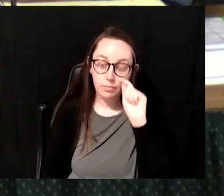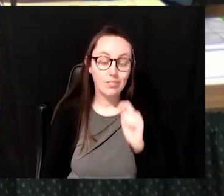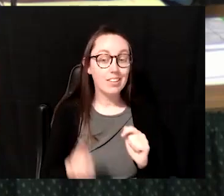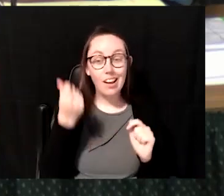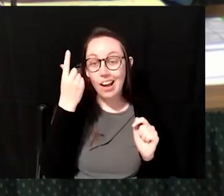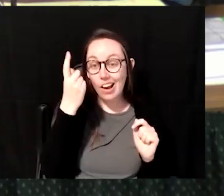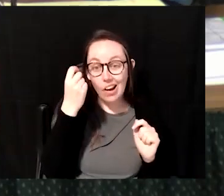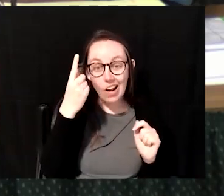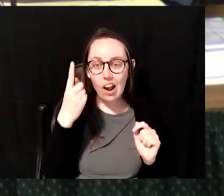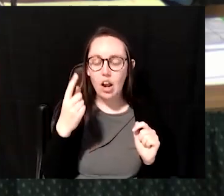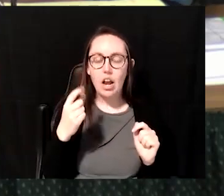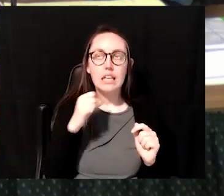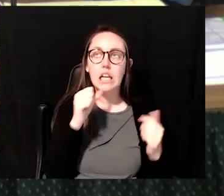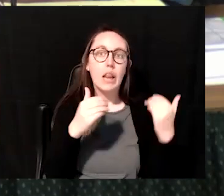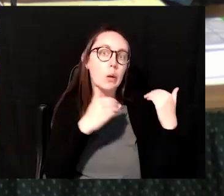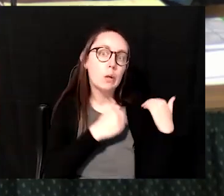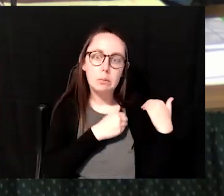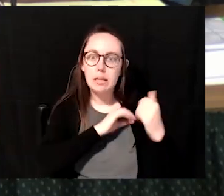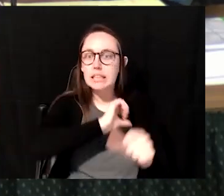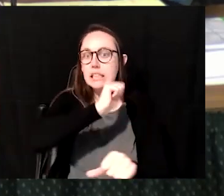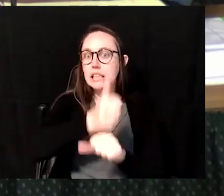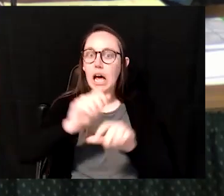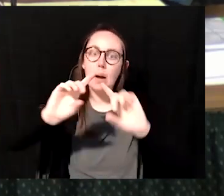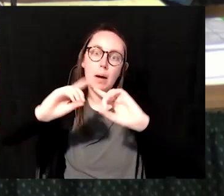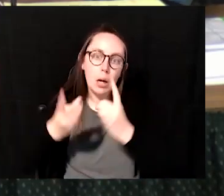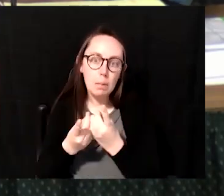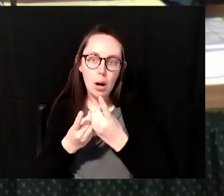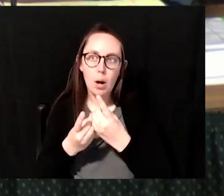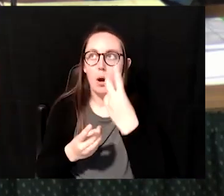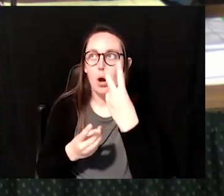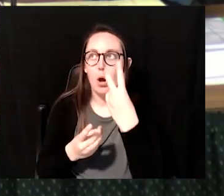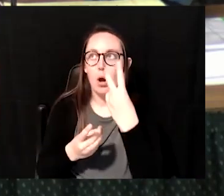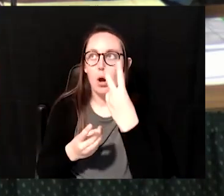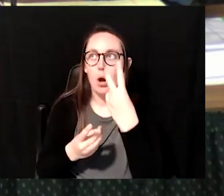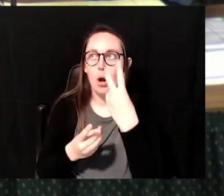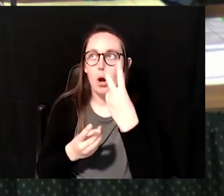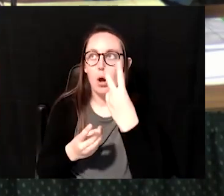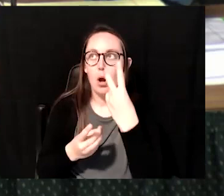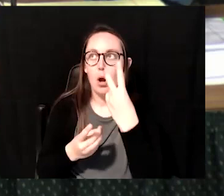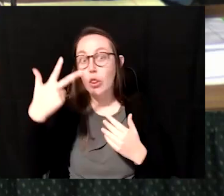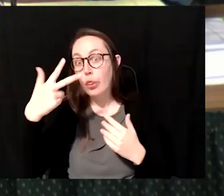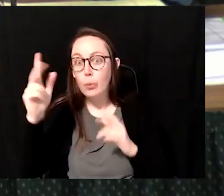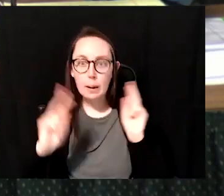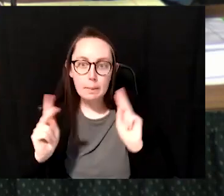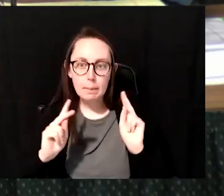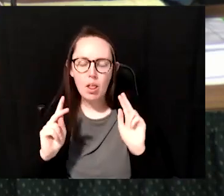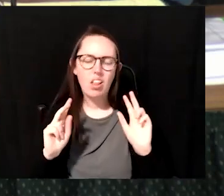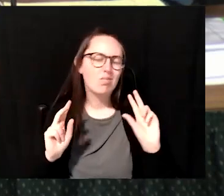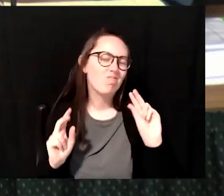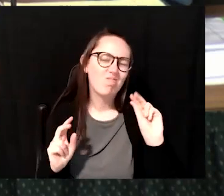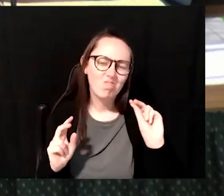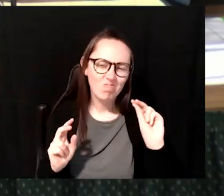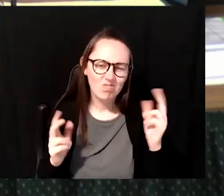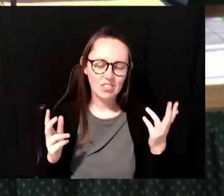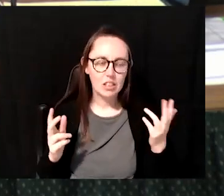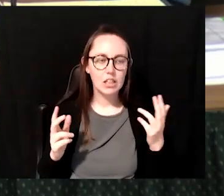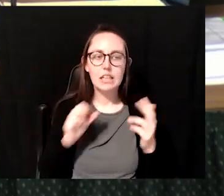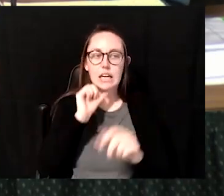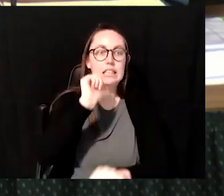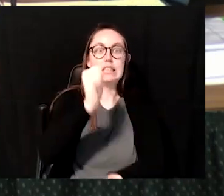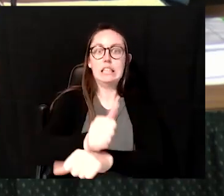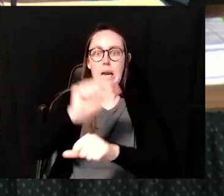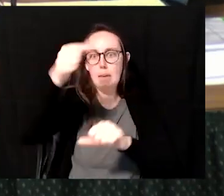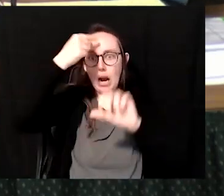create a bureaucracy that suddenly then has the power to decide it's almost like we're not even